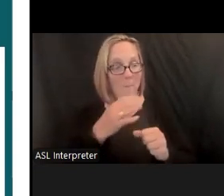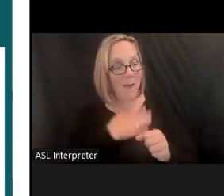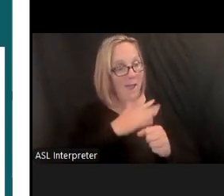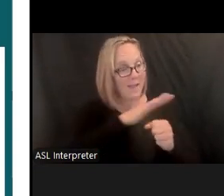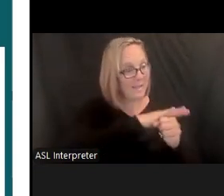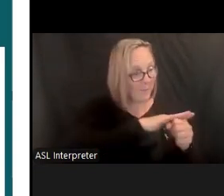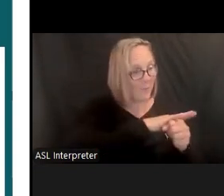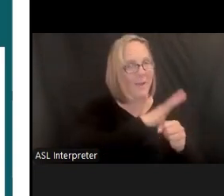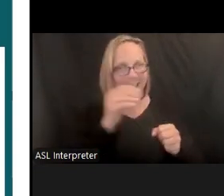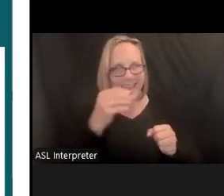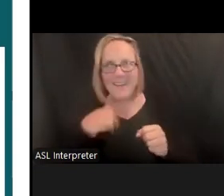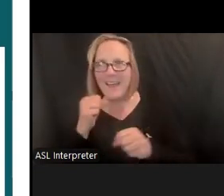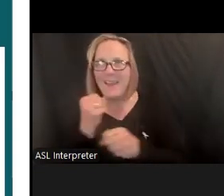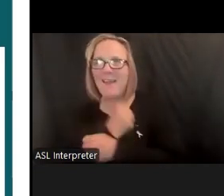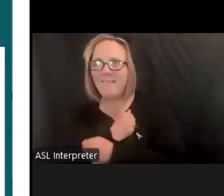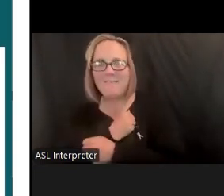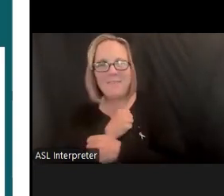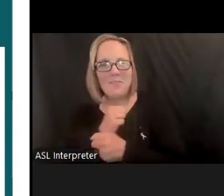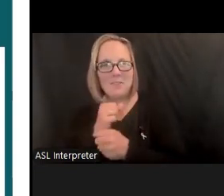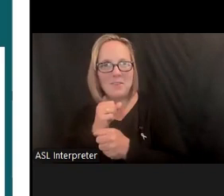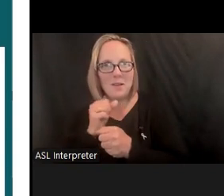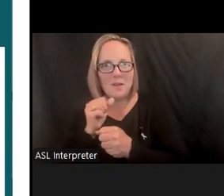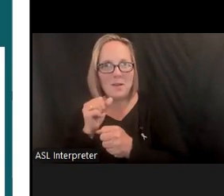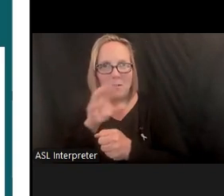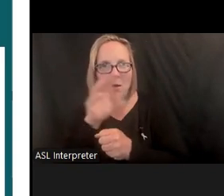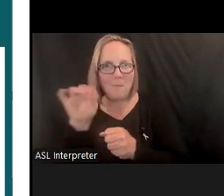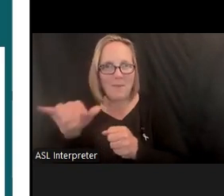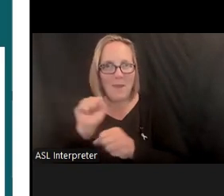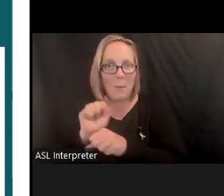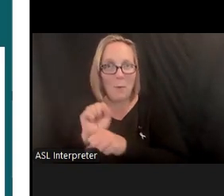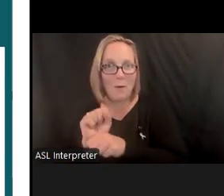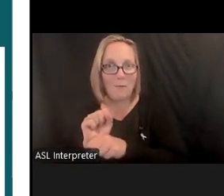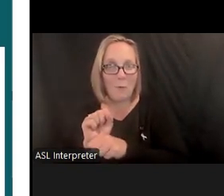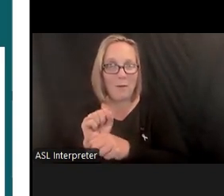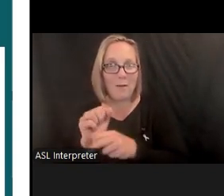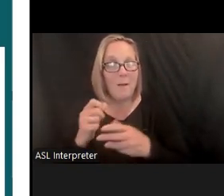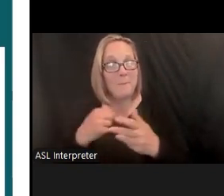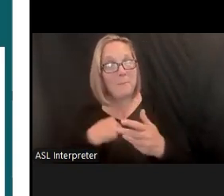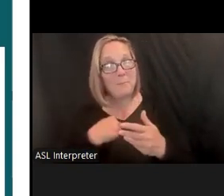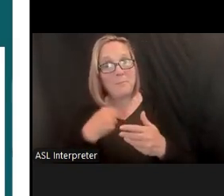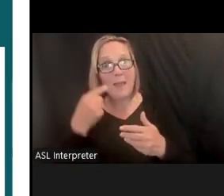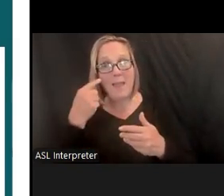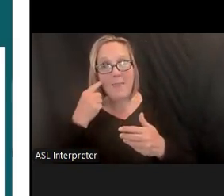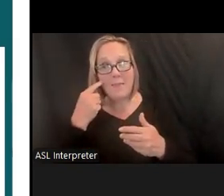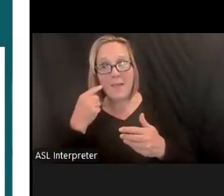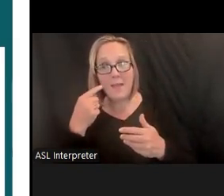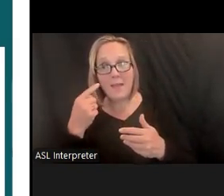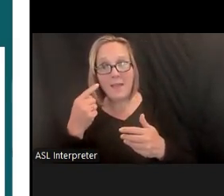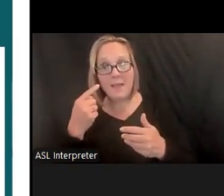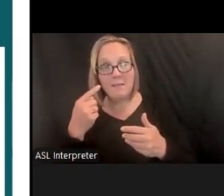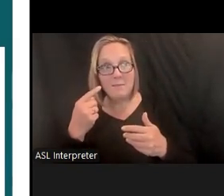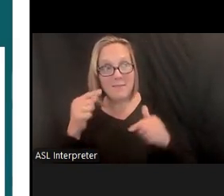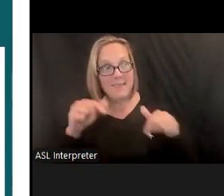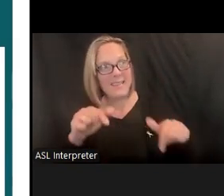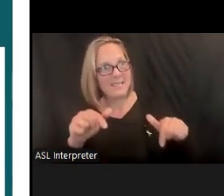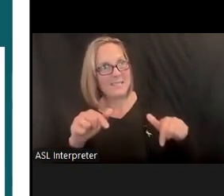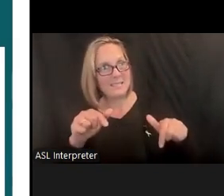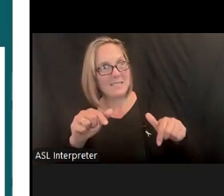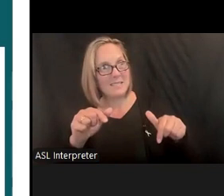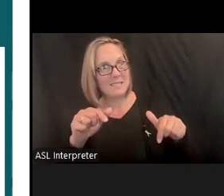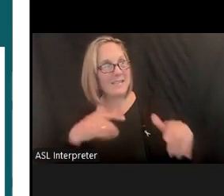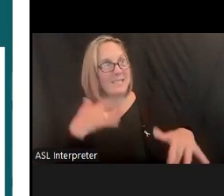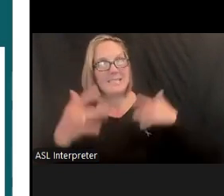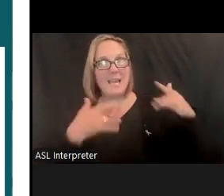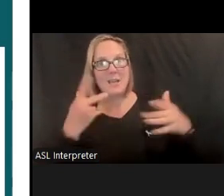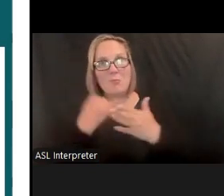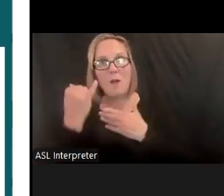for. We build responsible projects, and I think this will be an exciting new kind of project in Manhattan and for